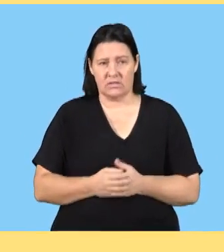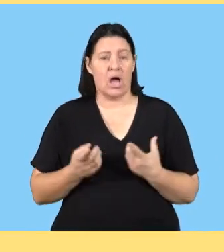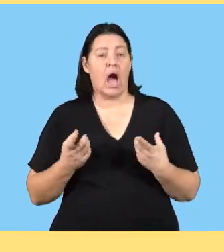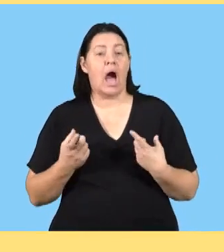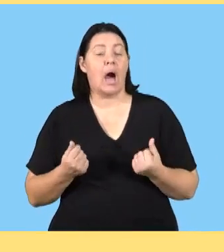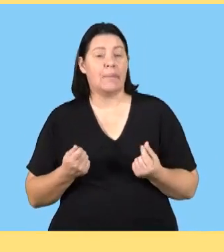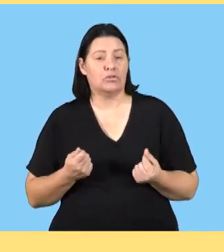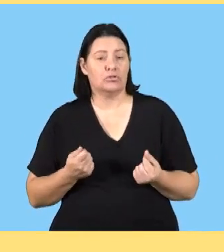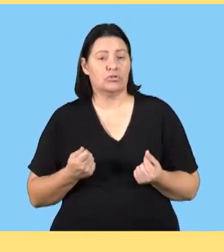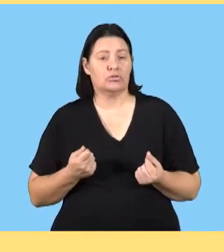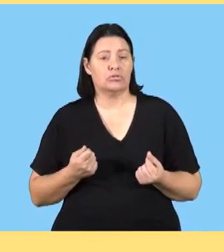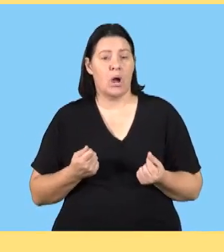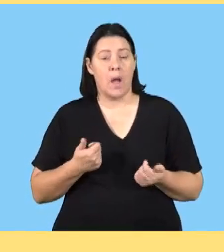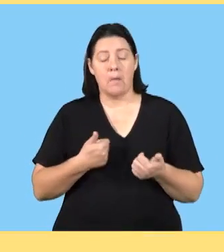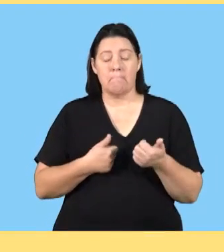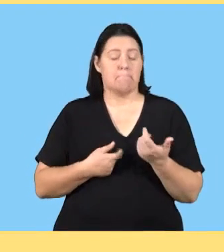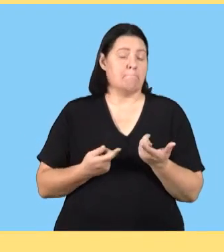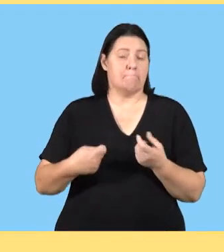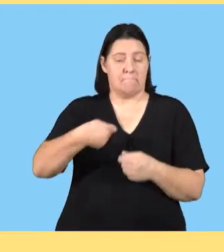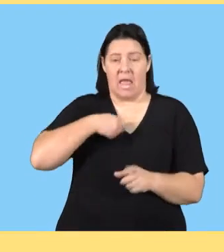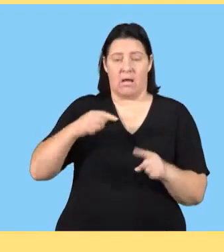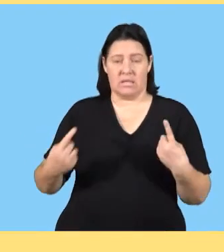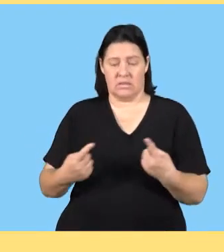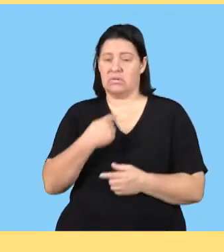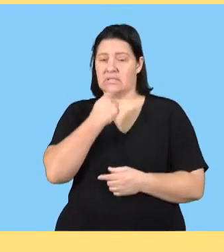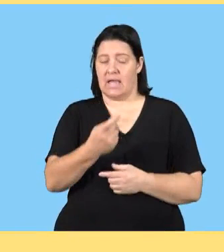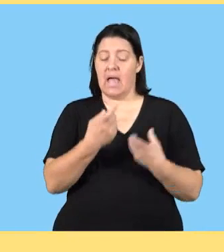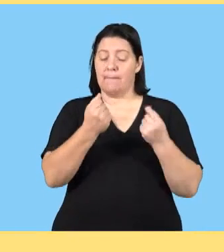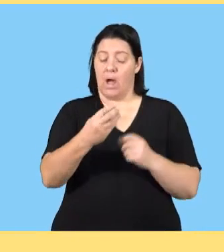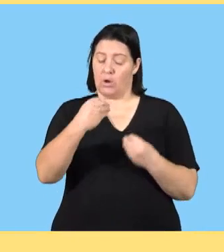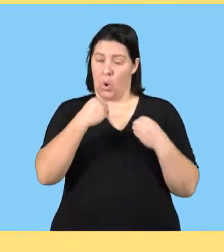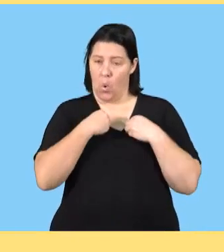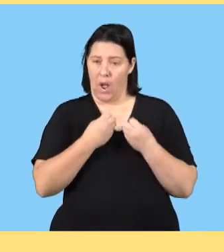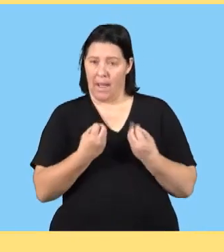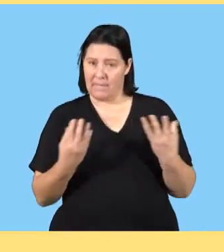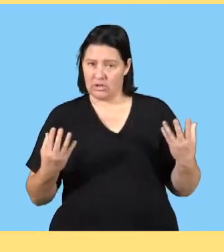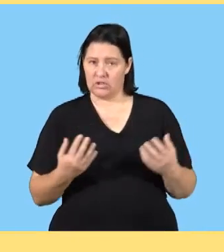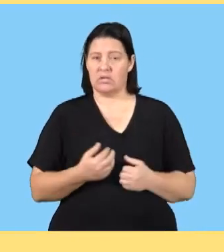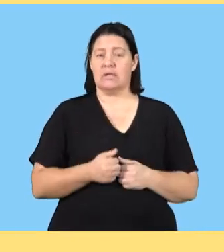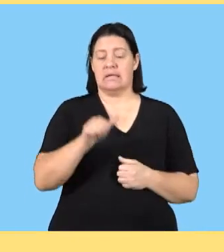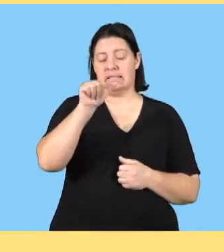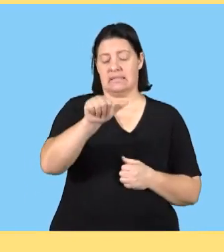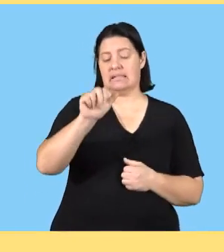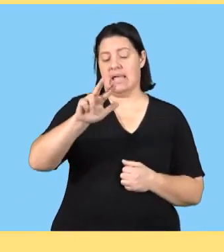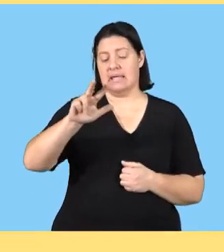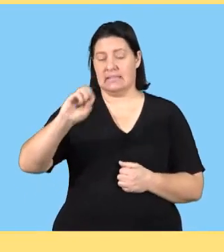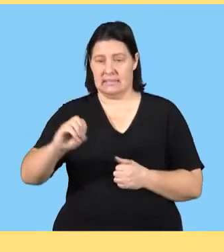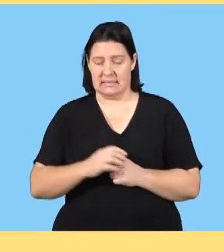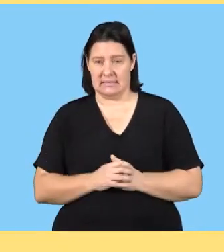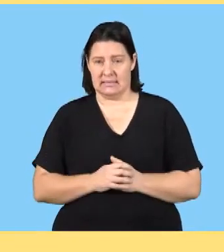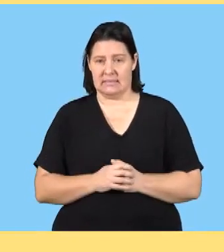know is how much is going to be irrecoverable. We will now say the amount that he was owing is